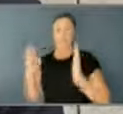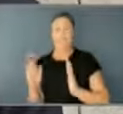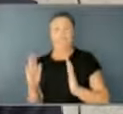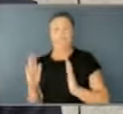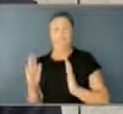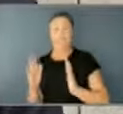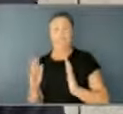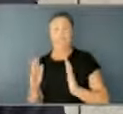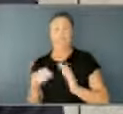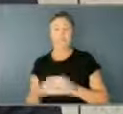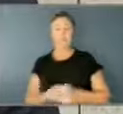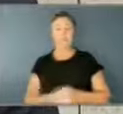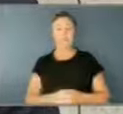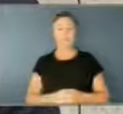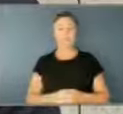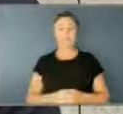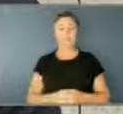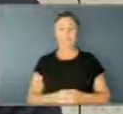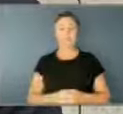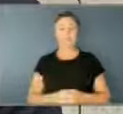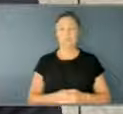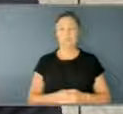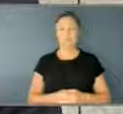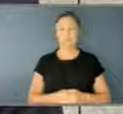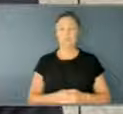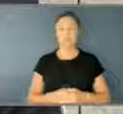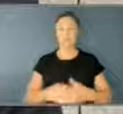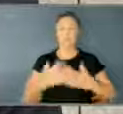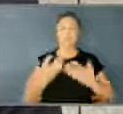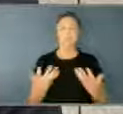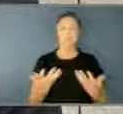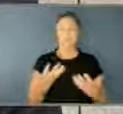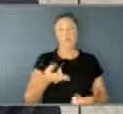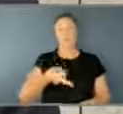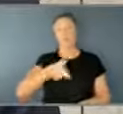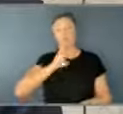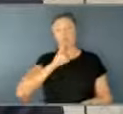to it. Some 210,000, to be specific,